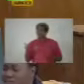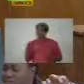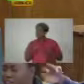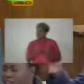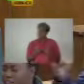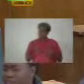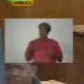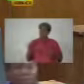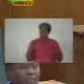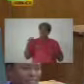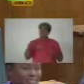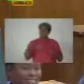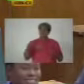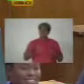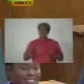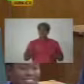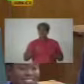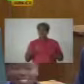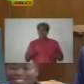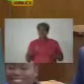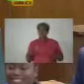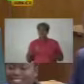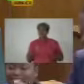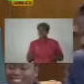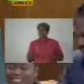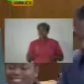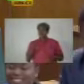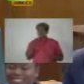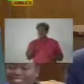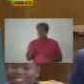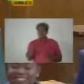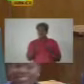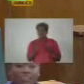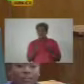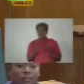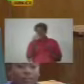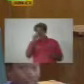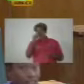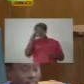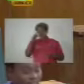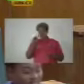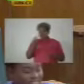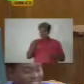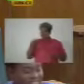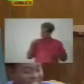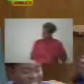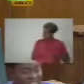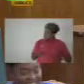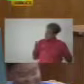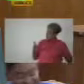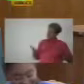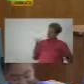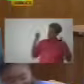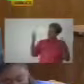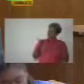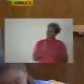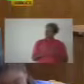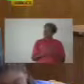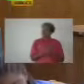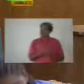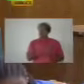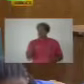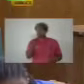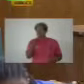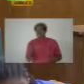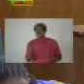therefore, this whole, not to mention Arlington. So this proposal is